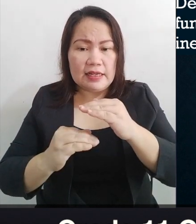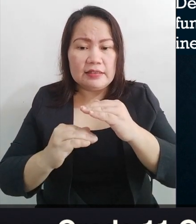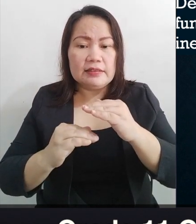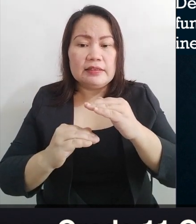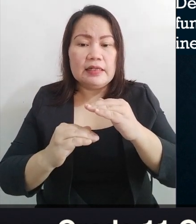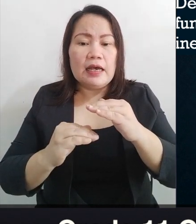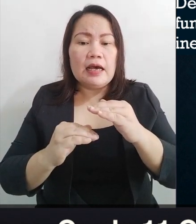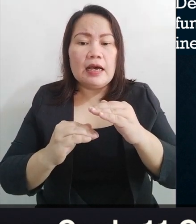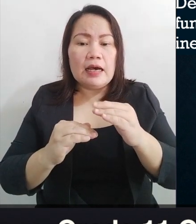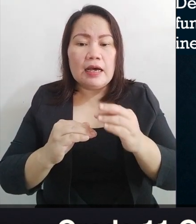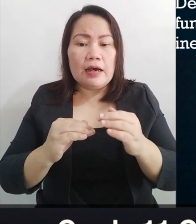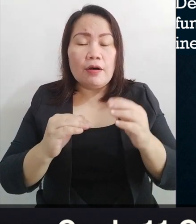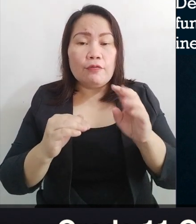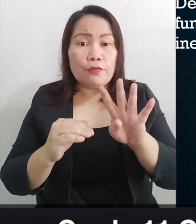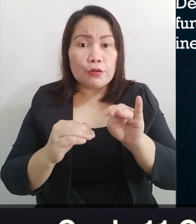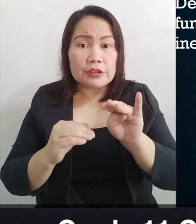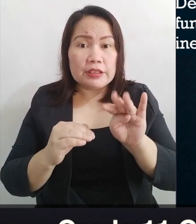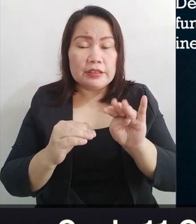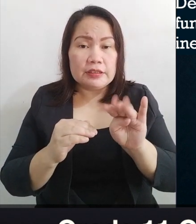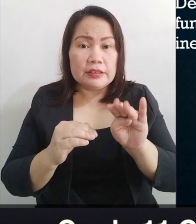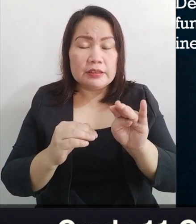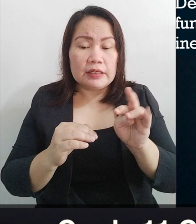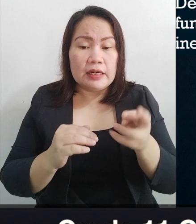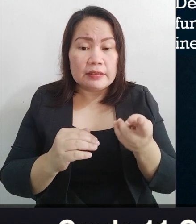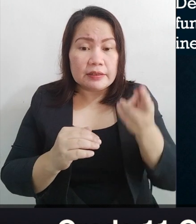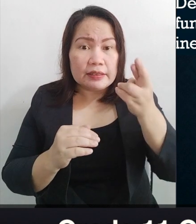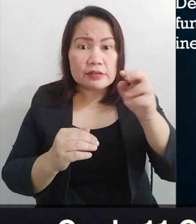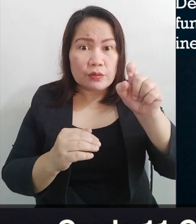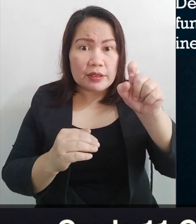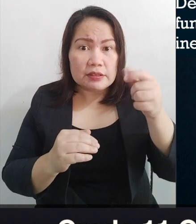less than 14 raised to x plus 3.